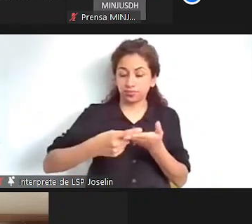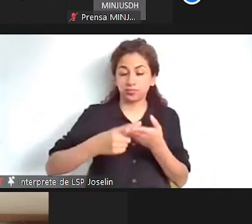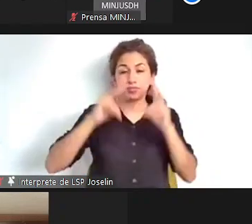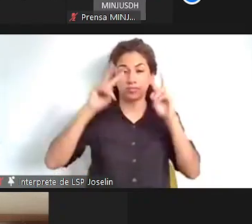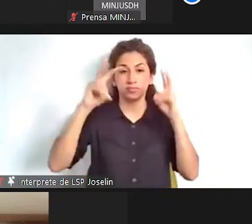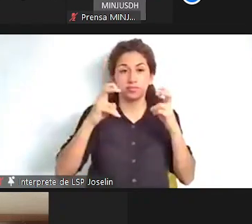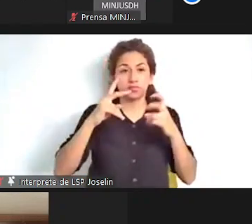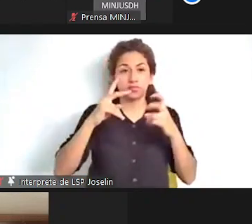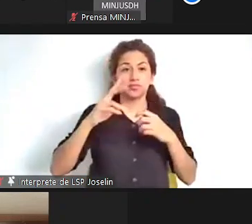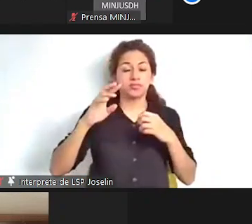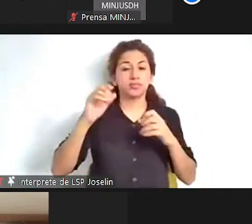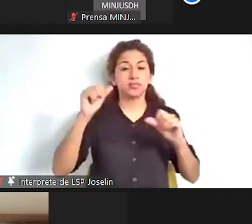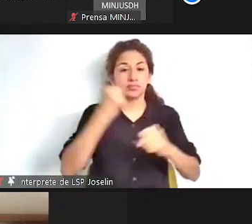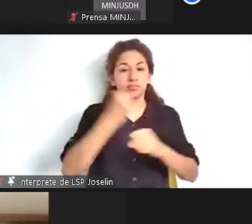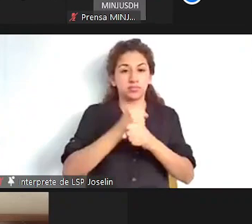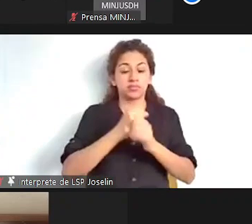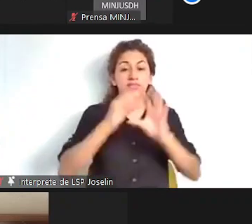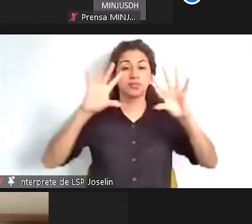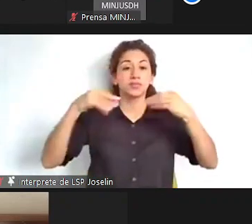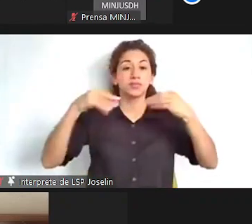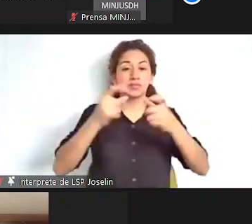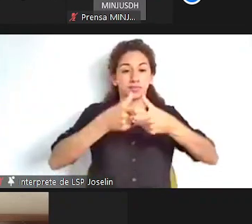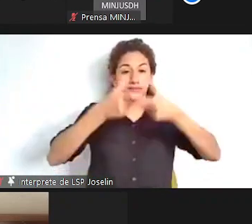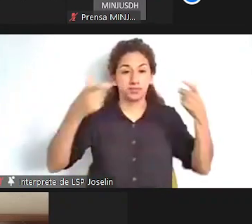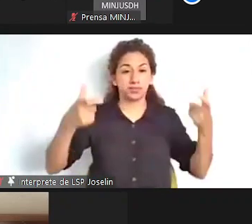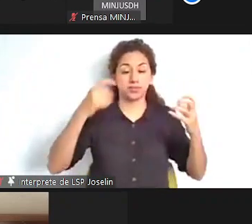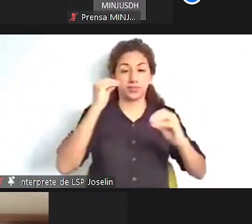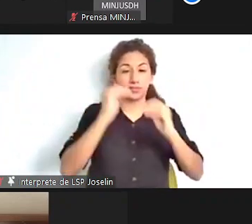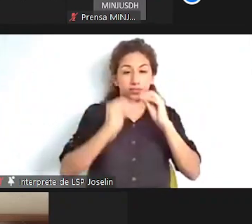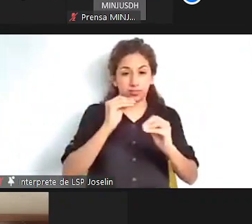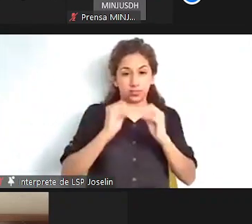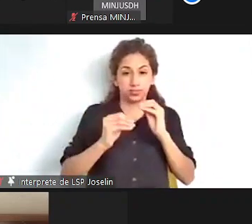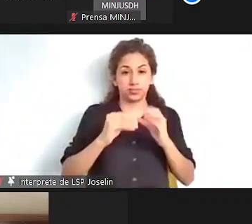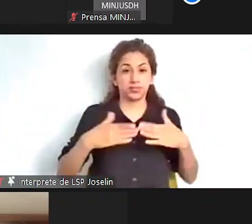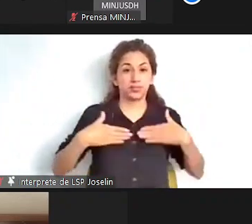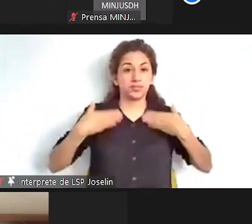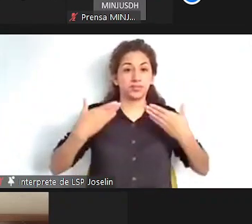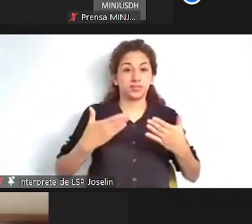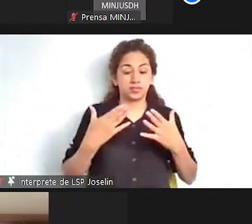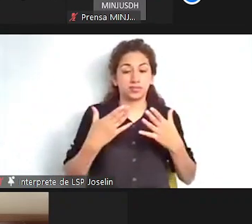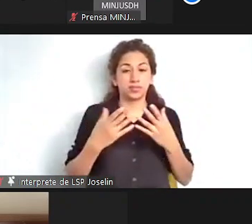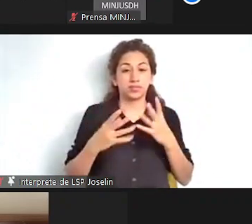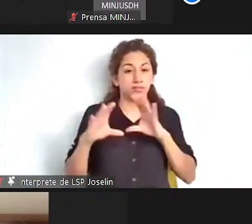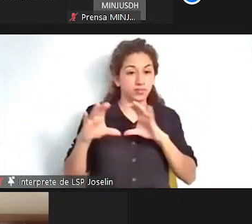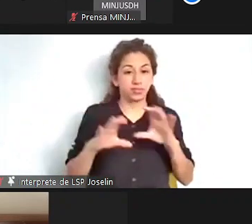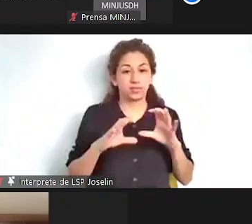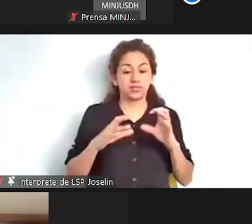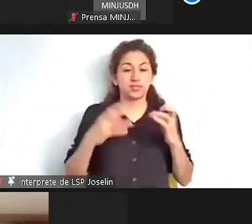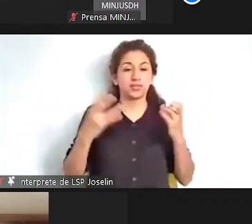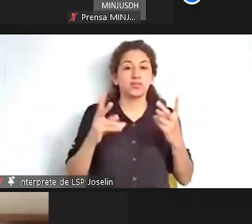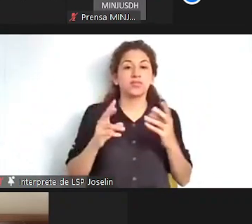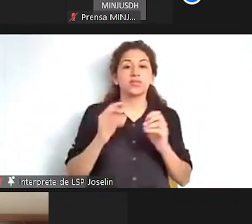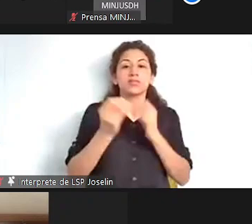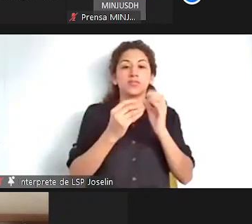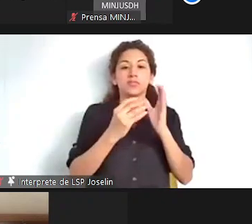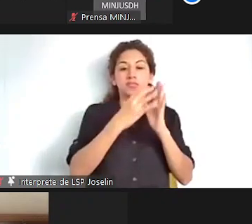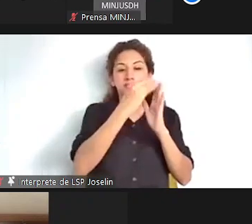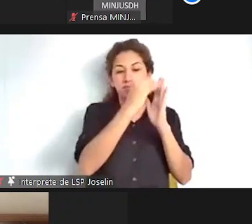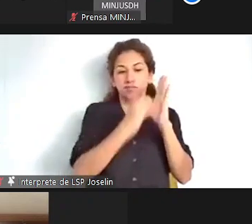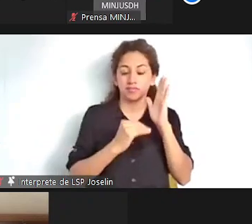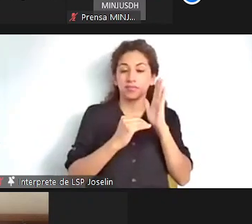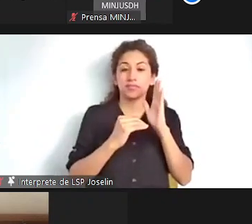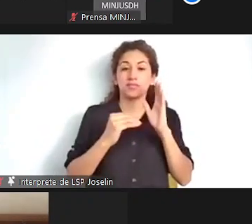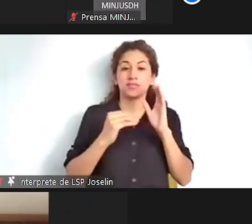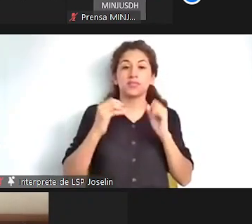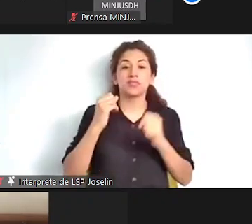national policy of productivity and competitiveness but why because the major in solution for